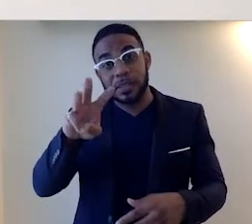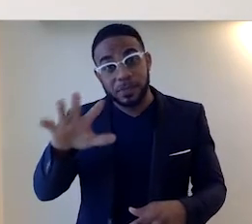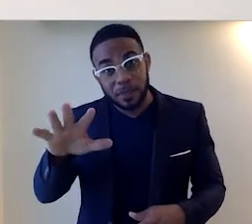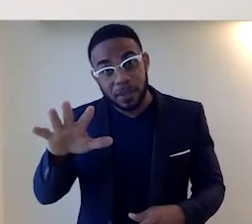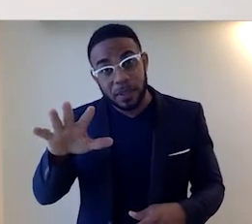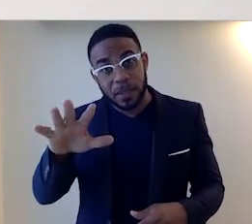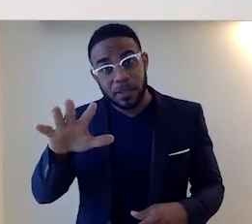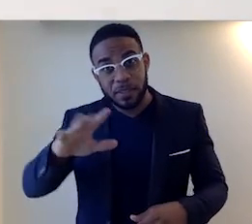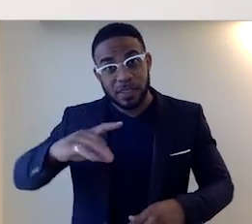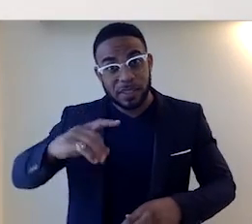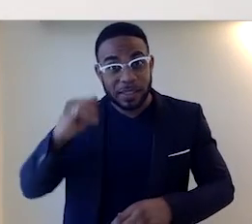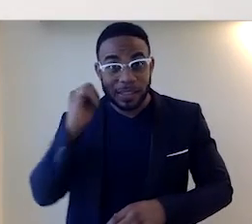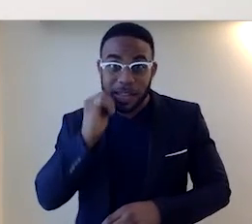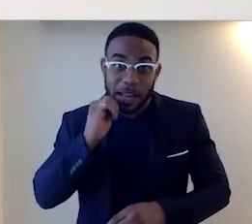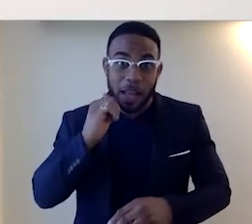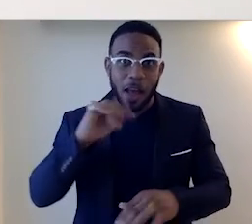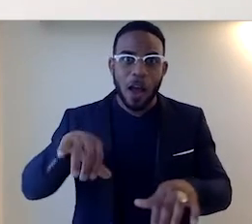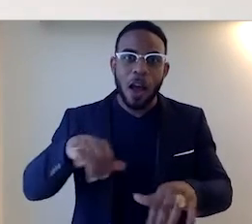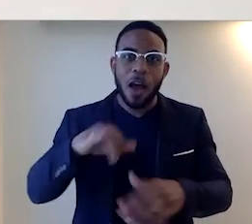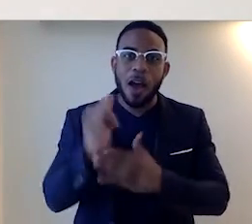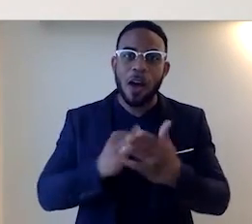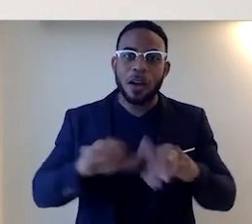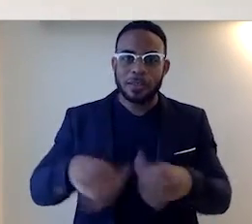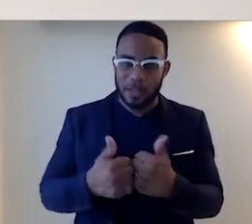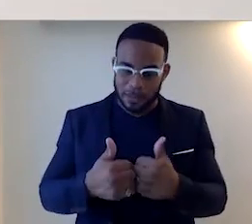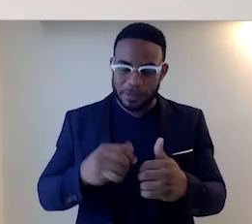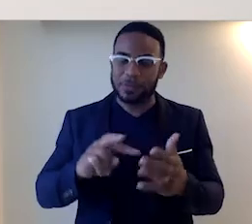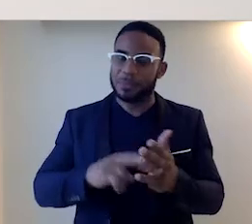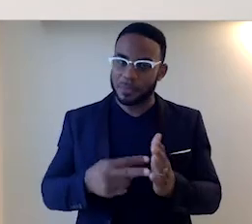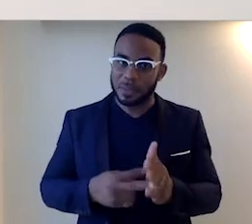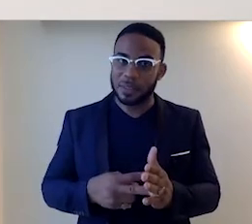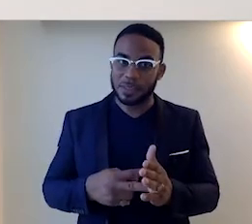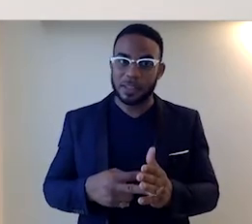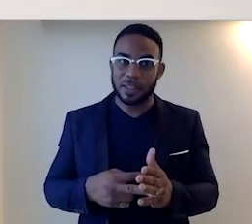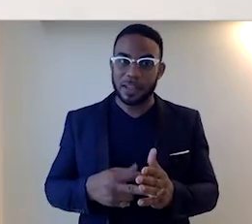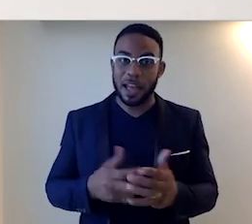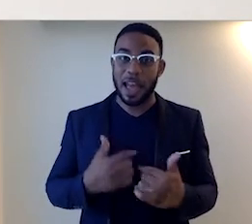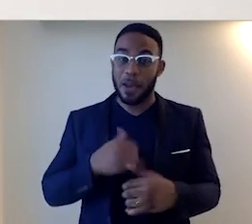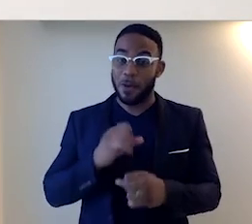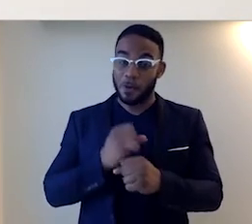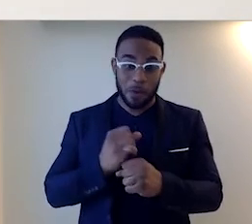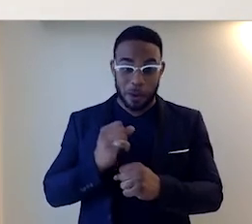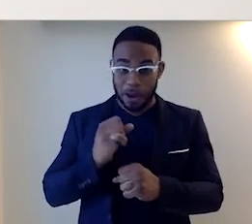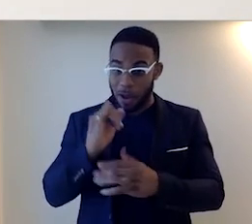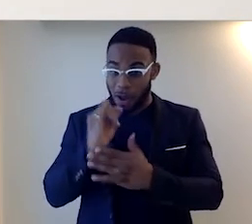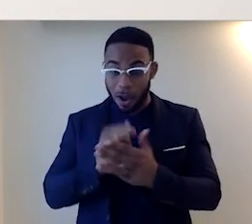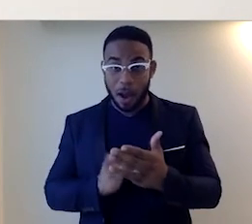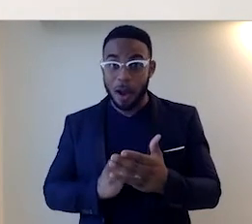365 daily art challenge, meaning I was creating art